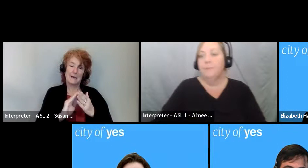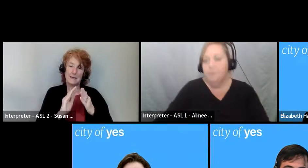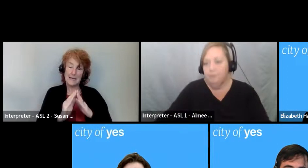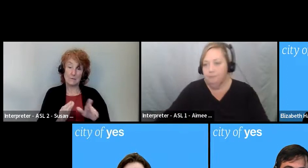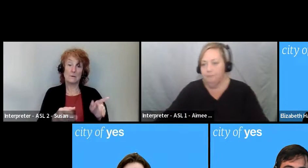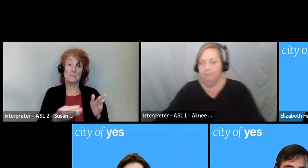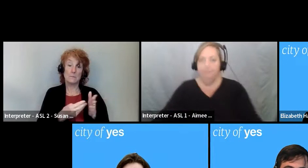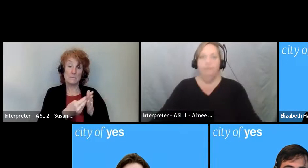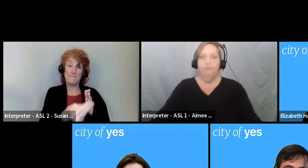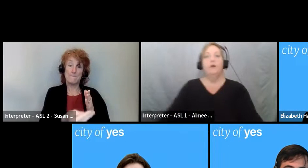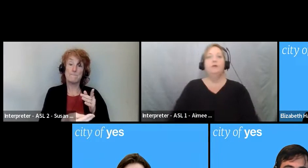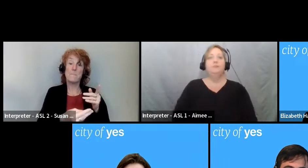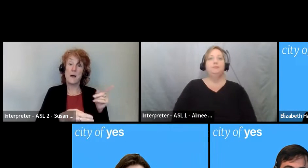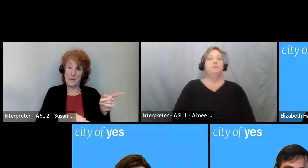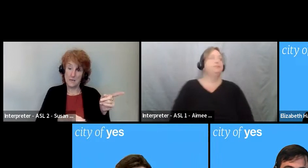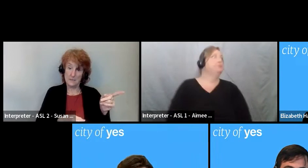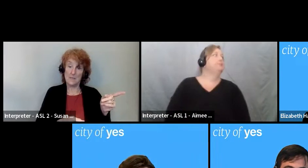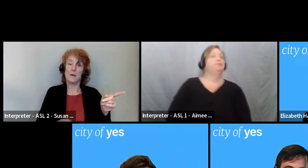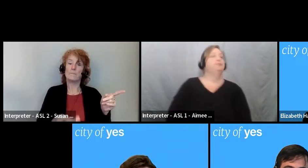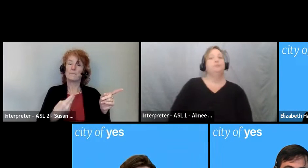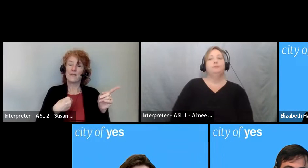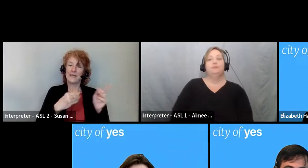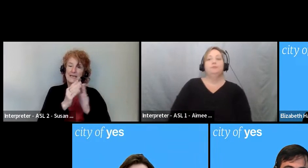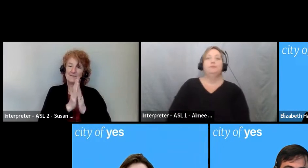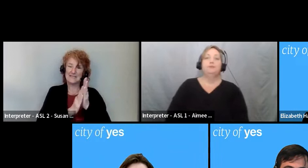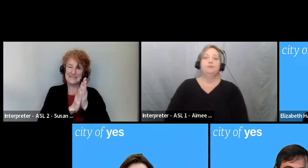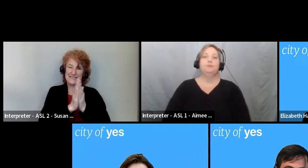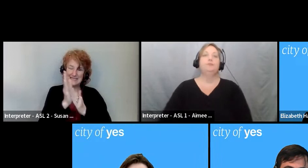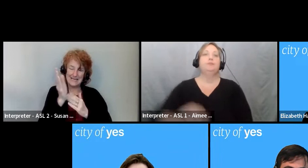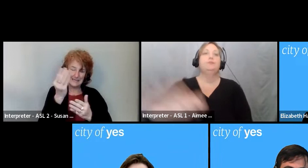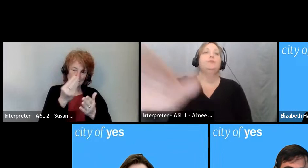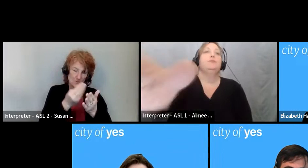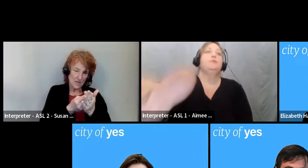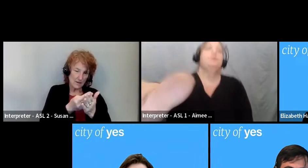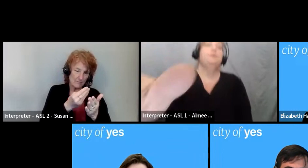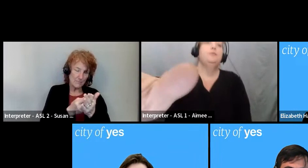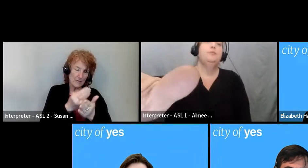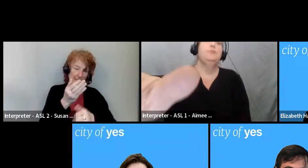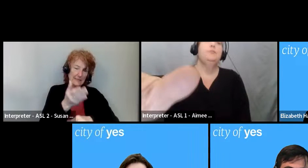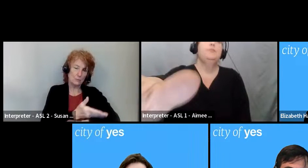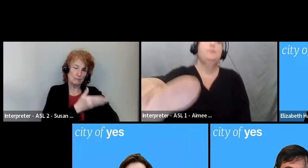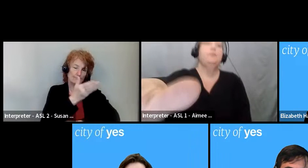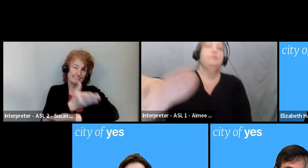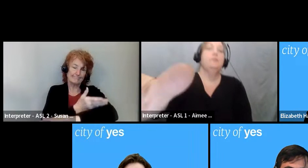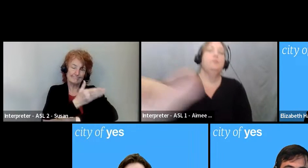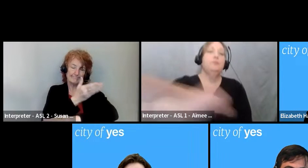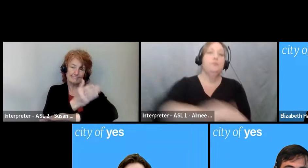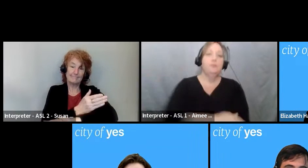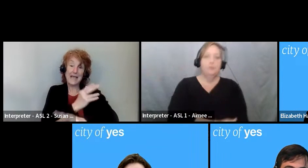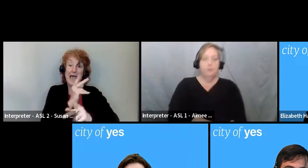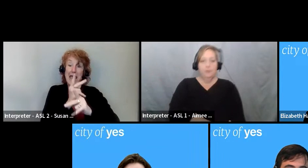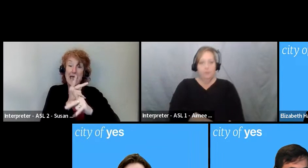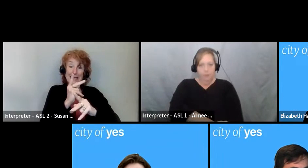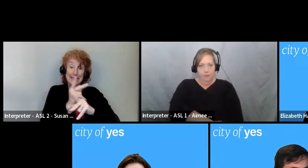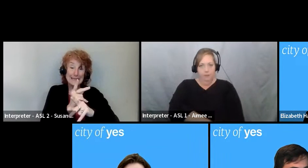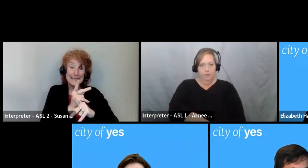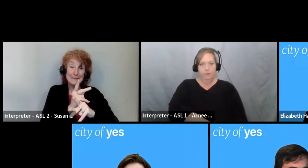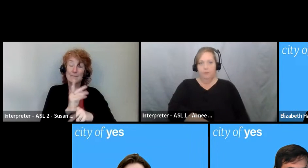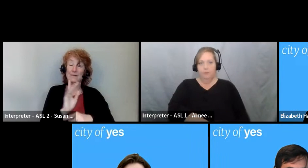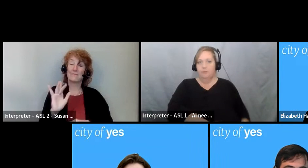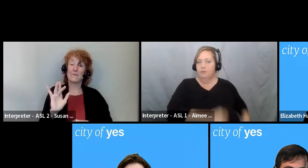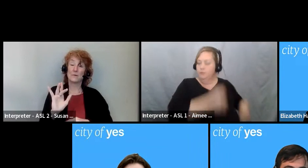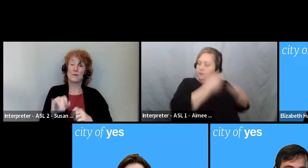brownstones, provided us incentives of money to remodel them and build them and keep them for about 25